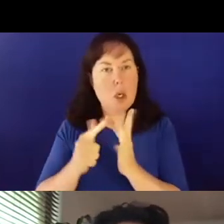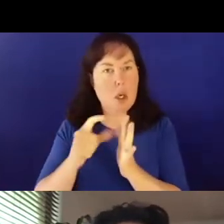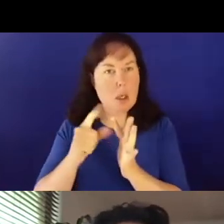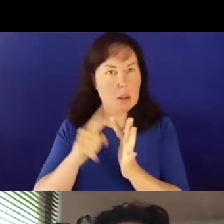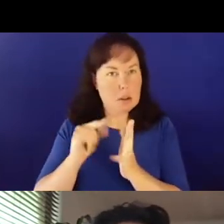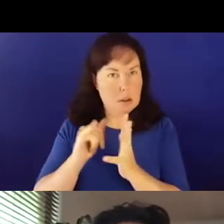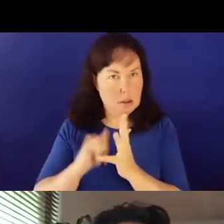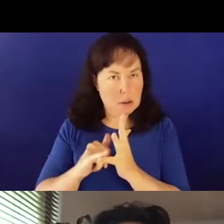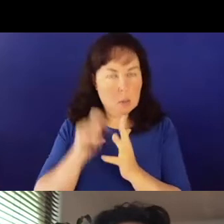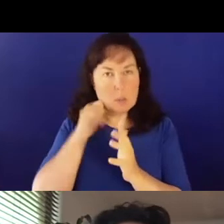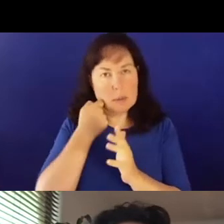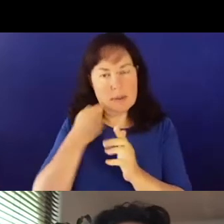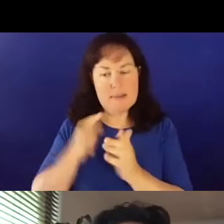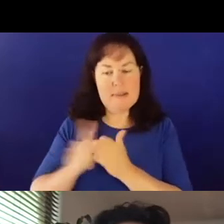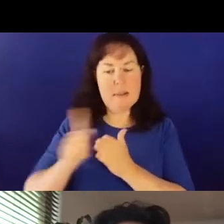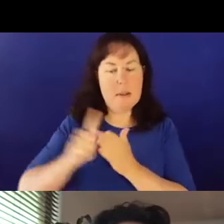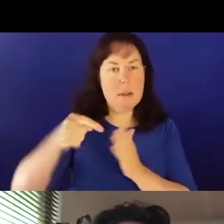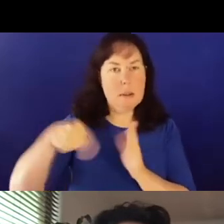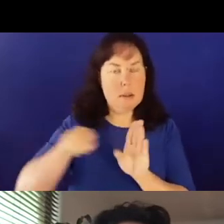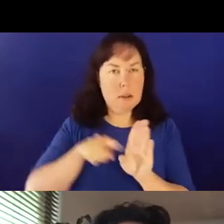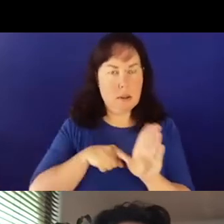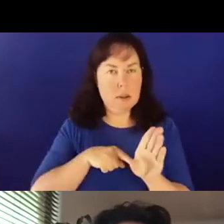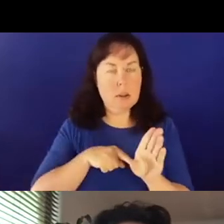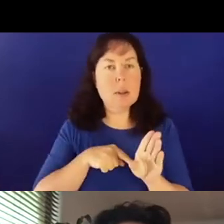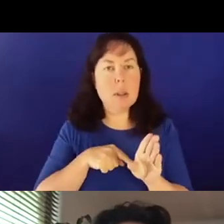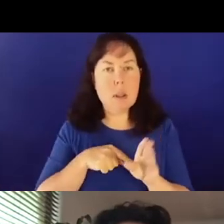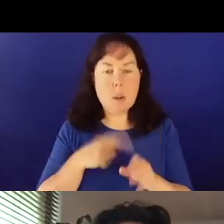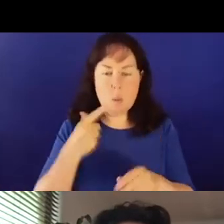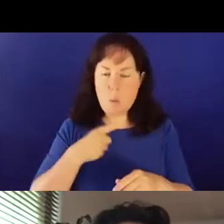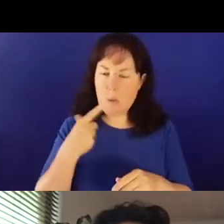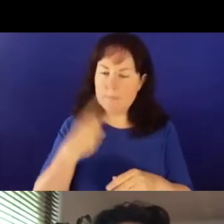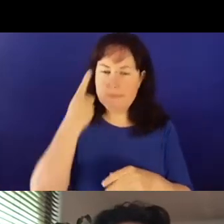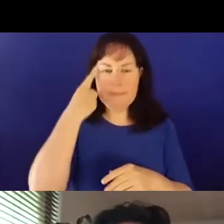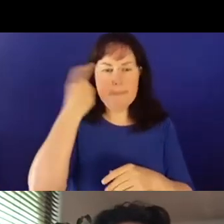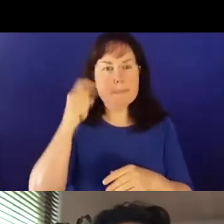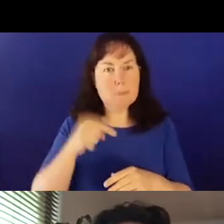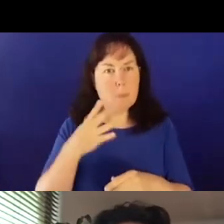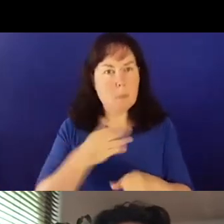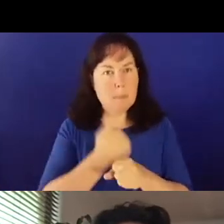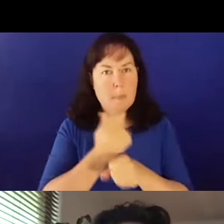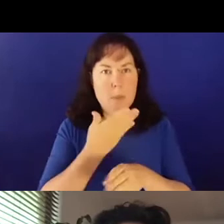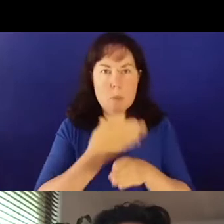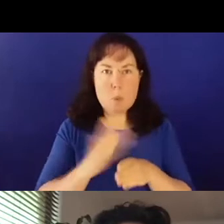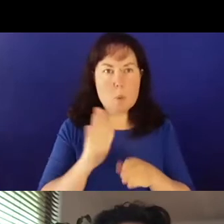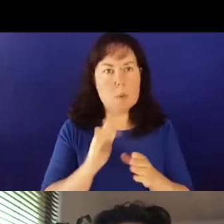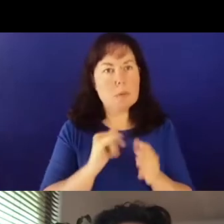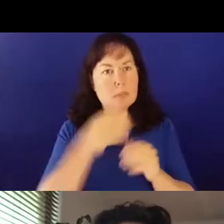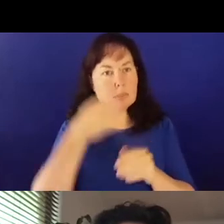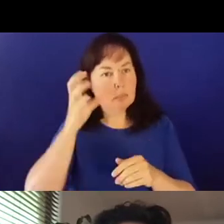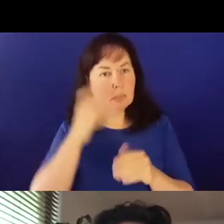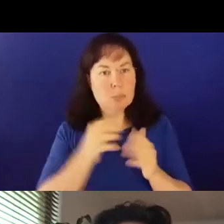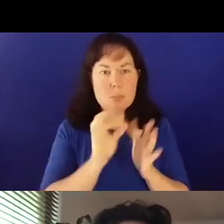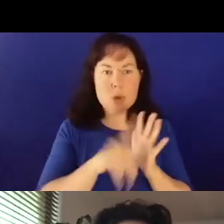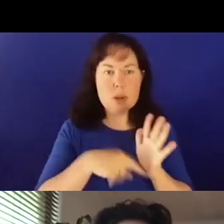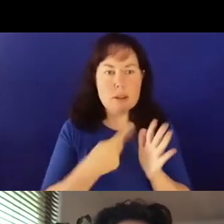And I guess the impetus for this initiative was to create more projects in the style of some excellent short form content on SBS On Demand,